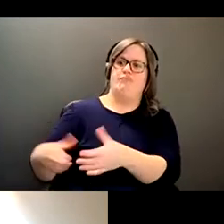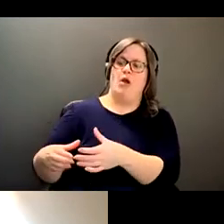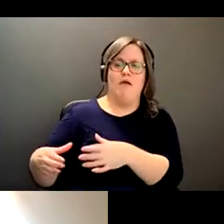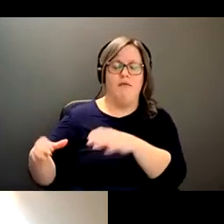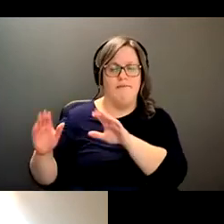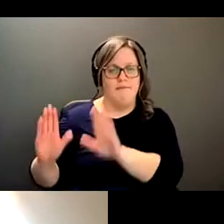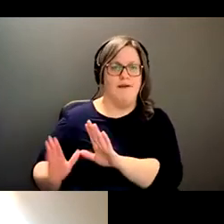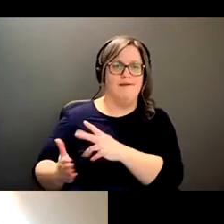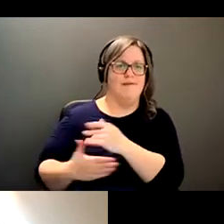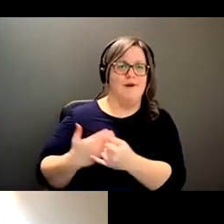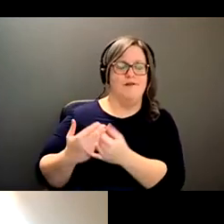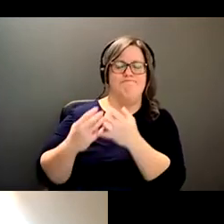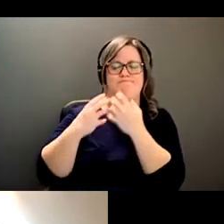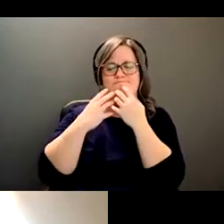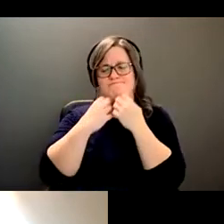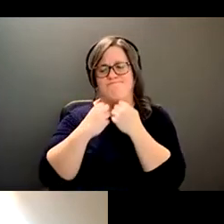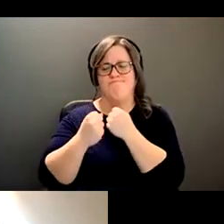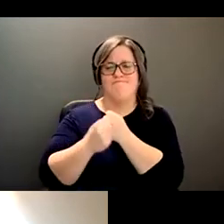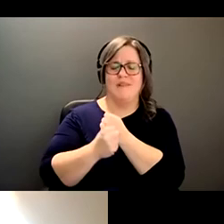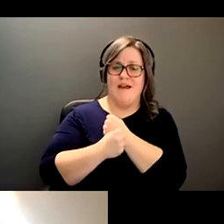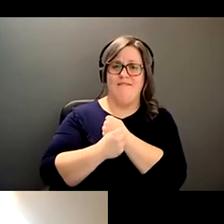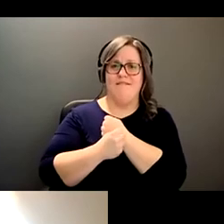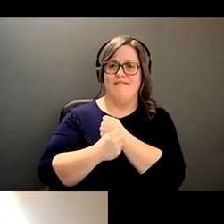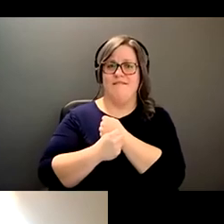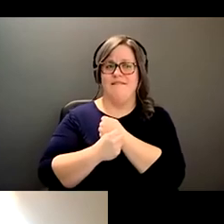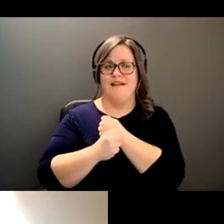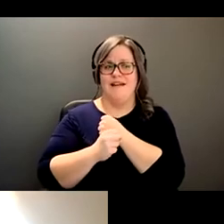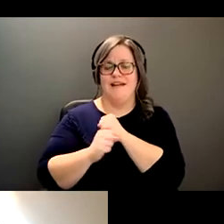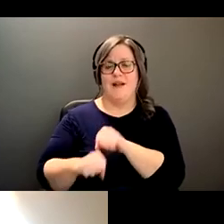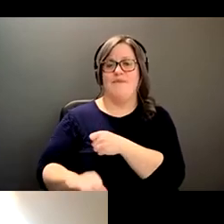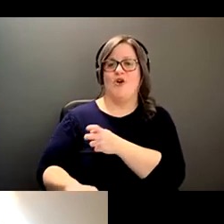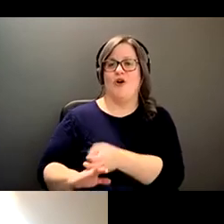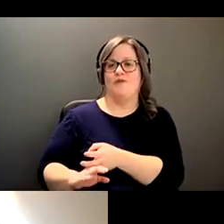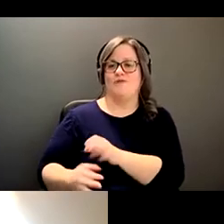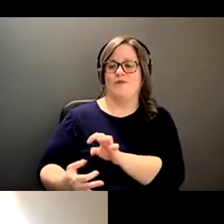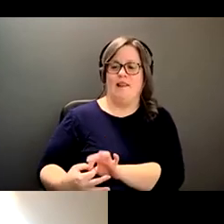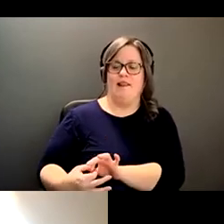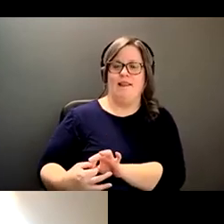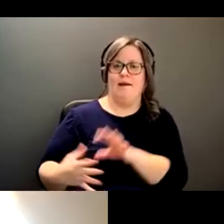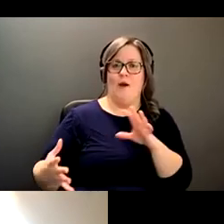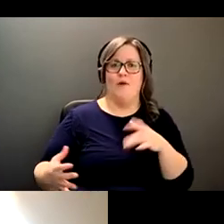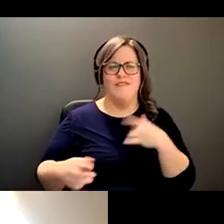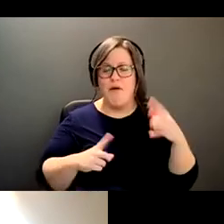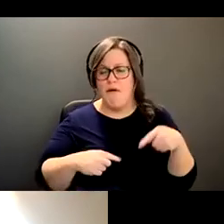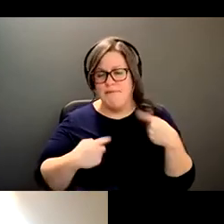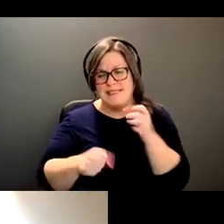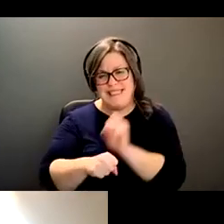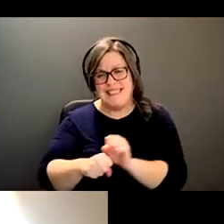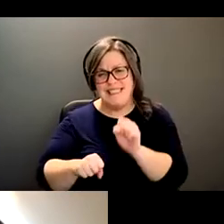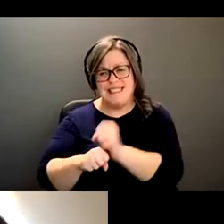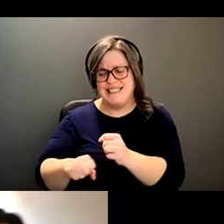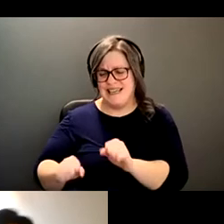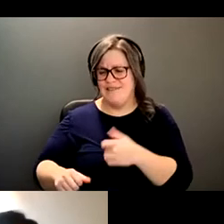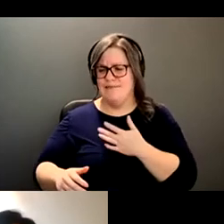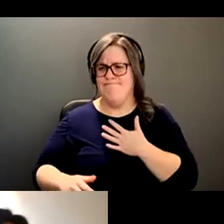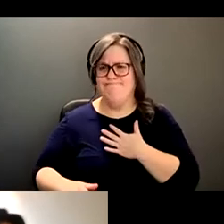it so much. So like, I get that, you know, it can be hard to maybe let go, especially when you come so far and the community, you know, is